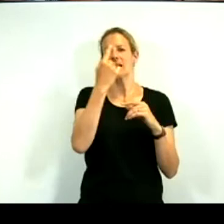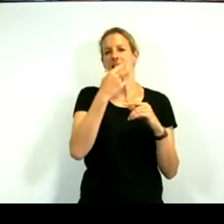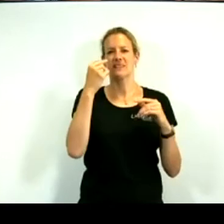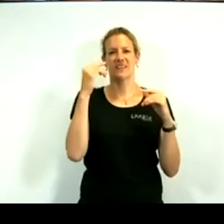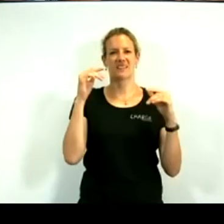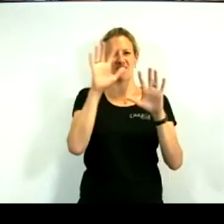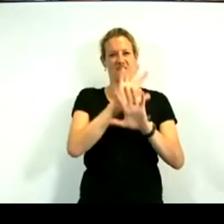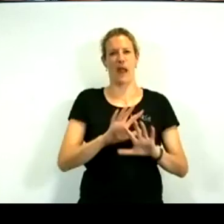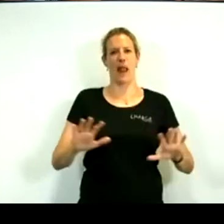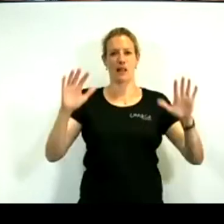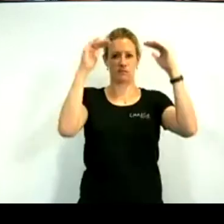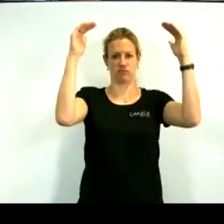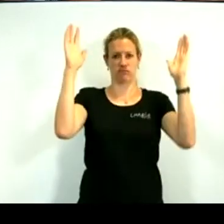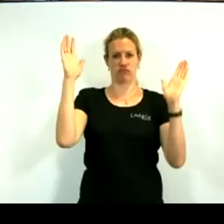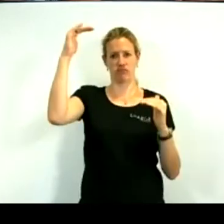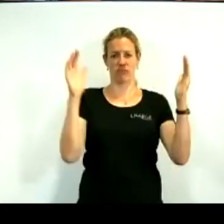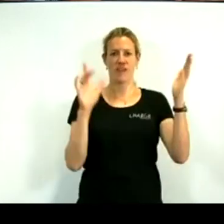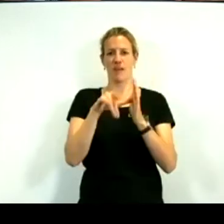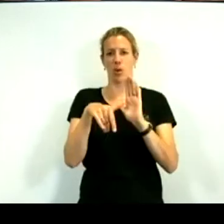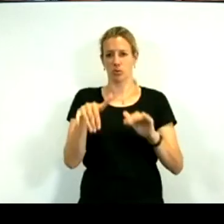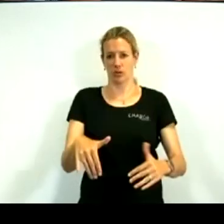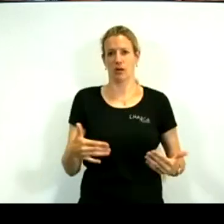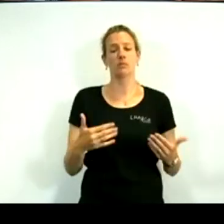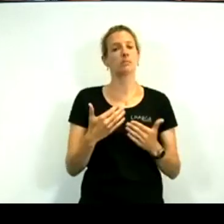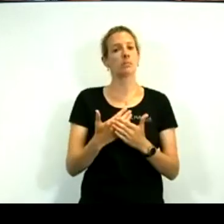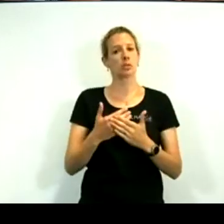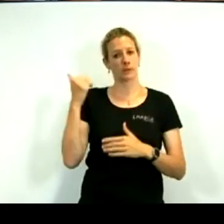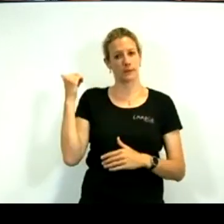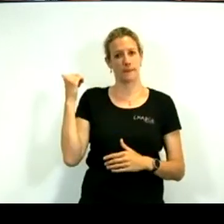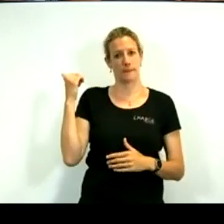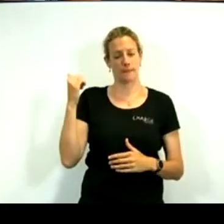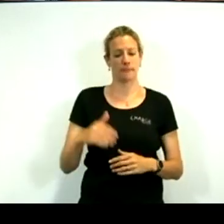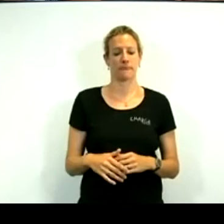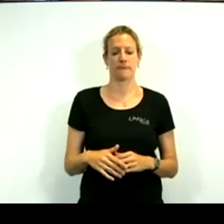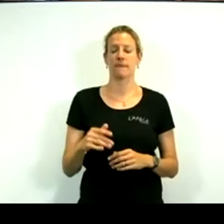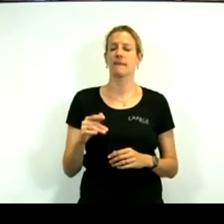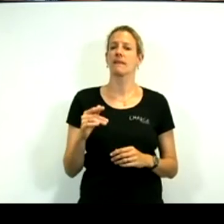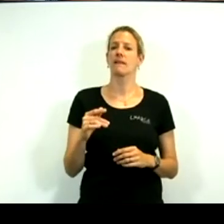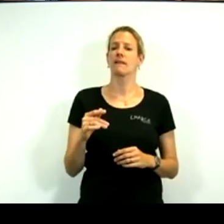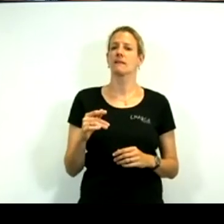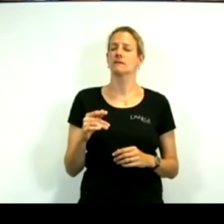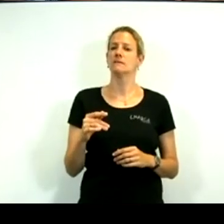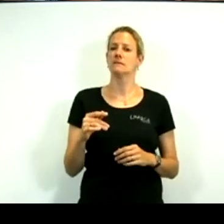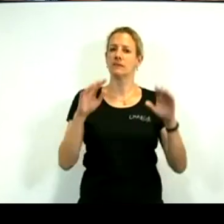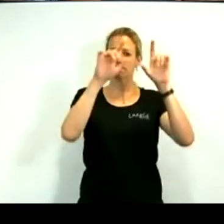see a simulation of peripheral field loss. In other